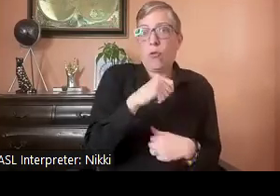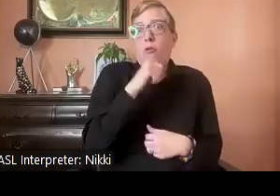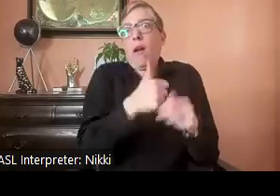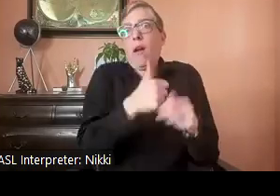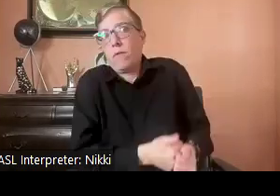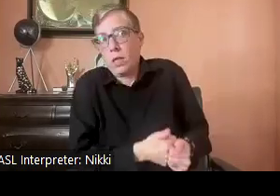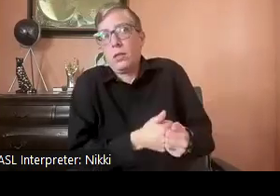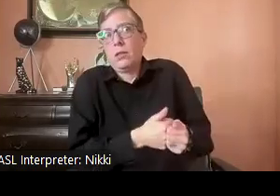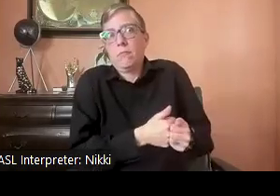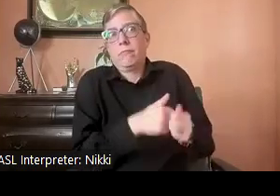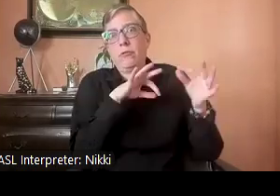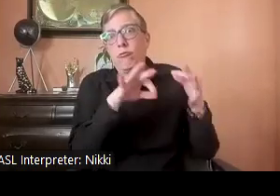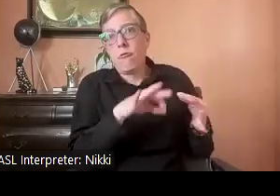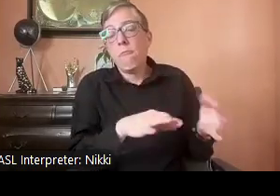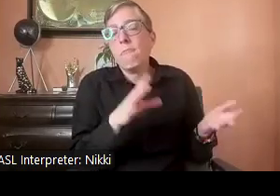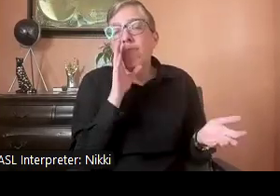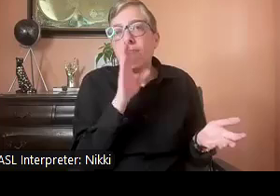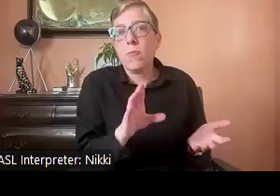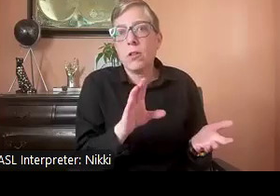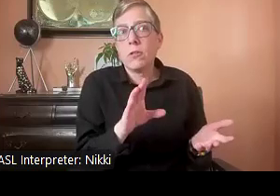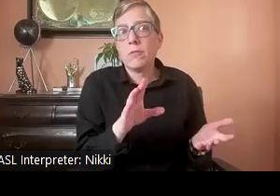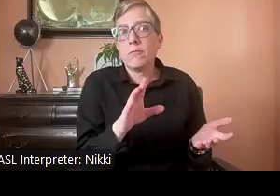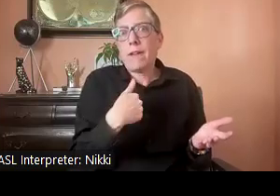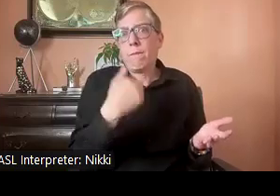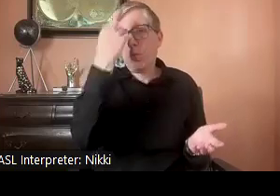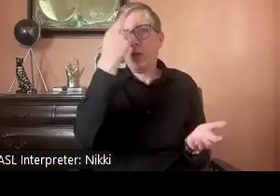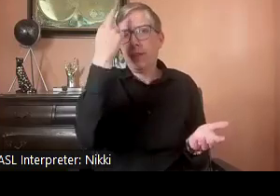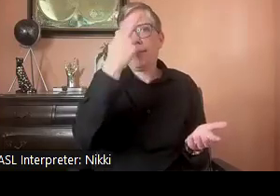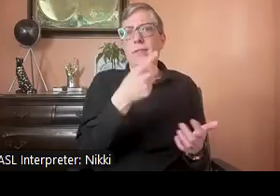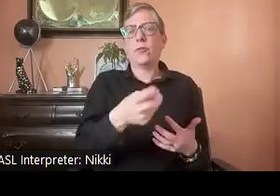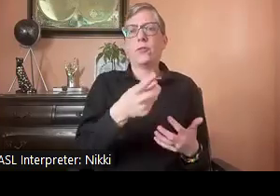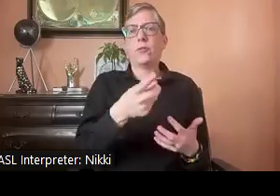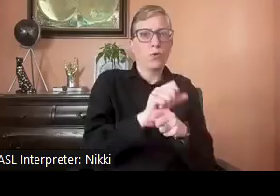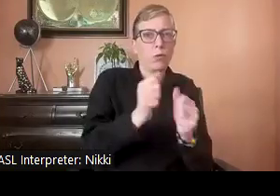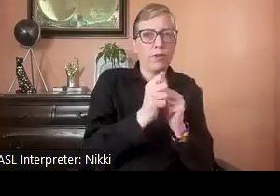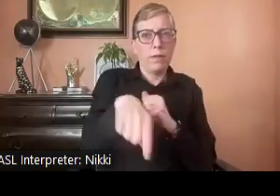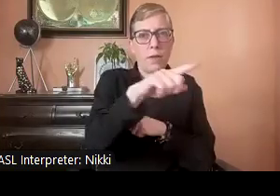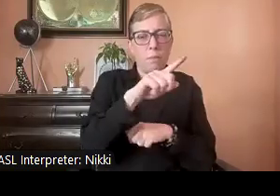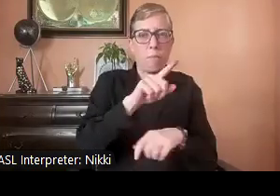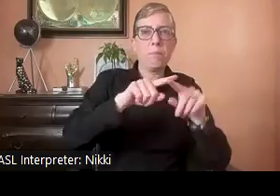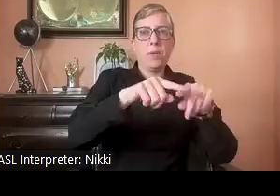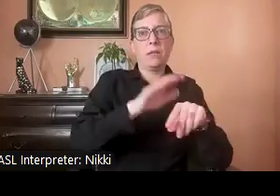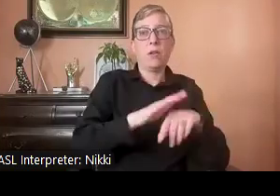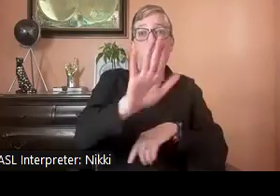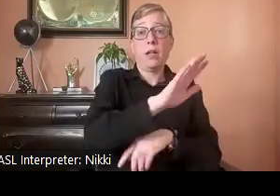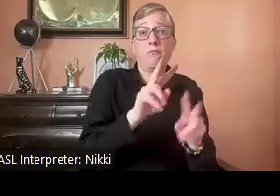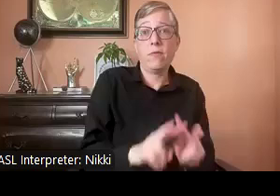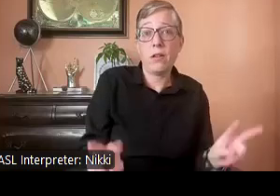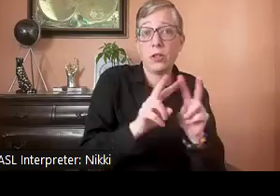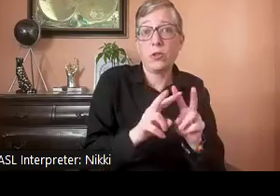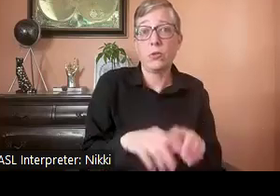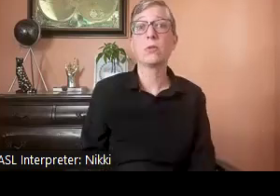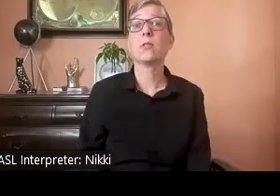exist. And then you kind of work with them accordingly based on their values and things that matter to them, and things begin to trickle in the